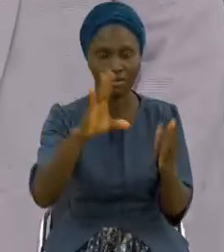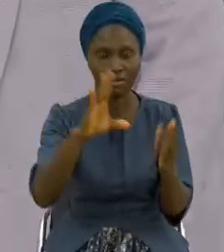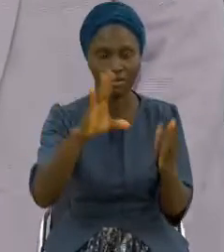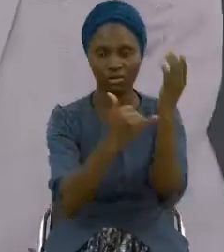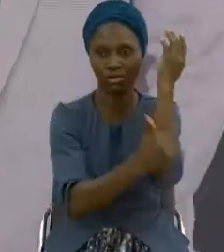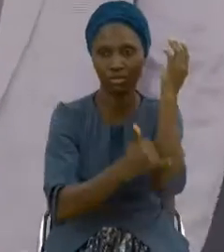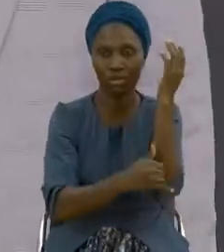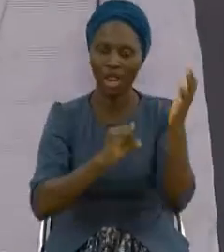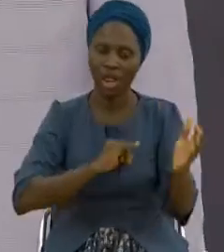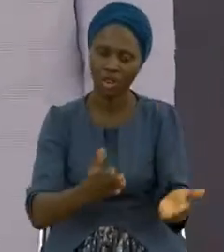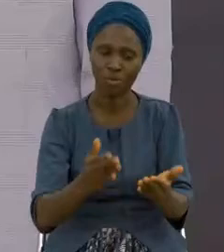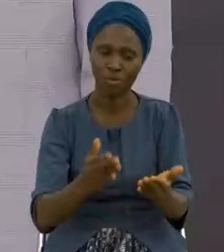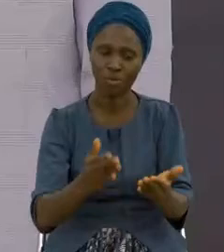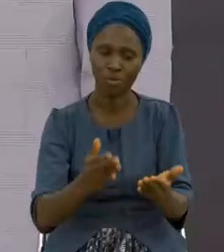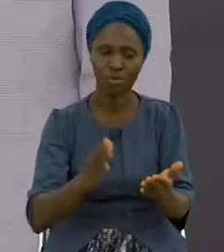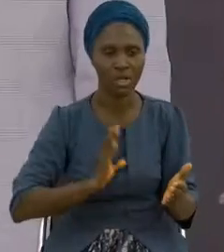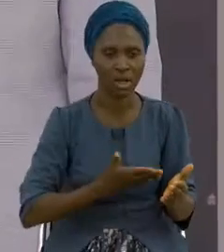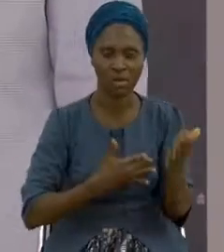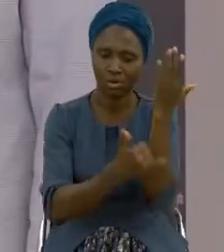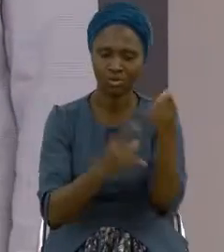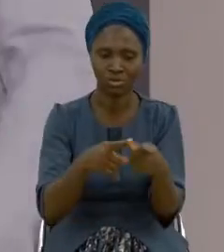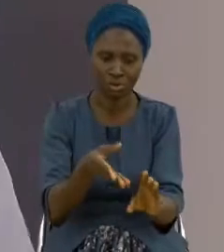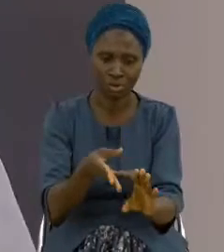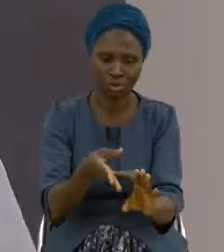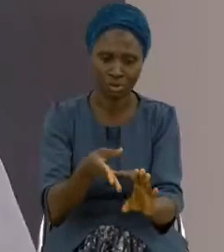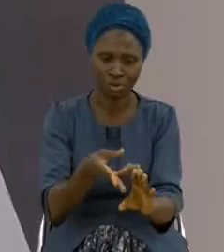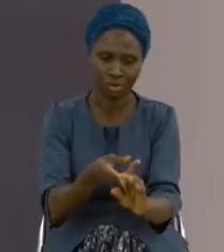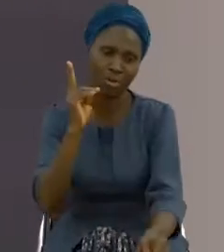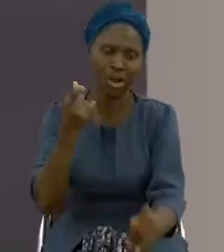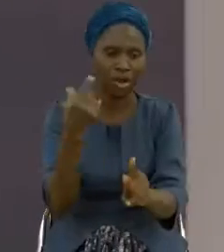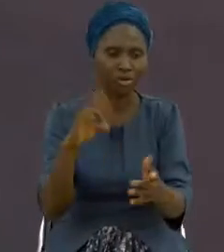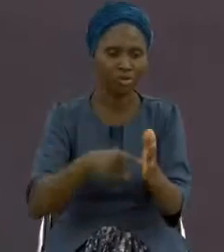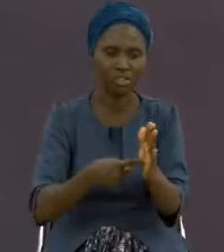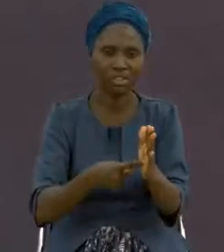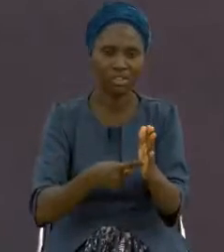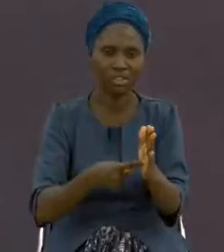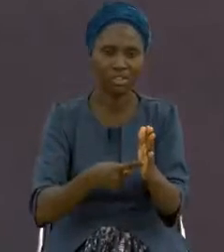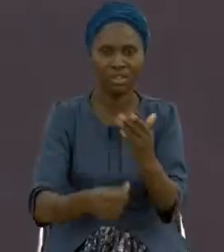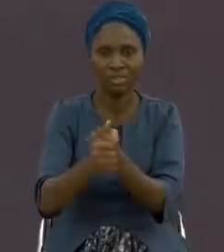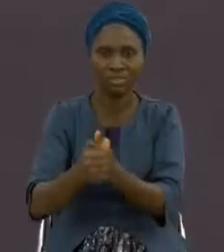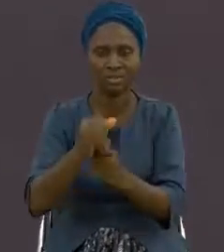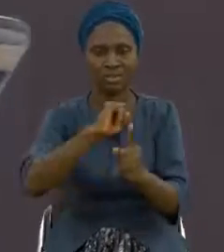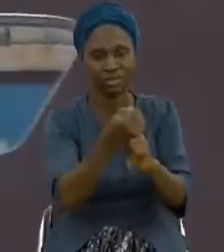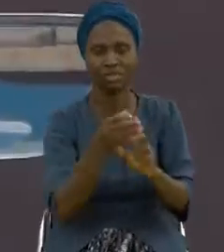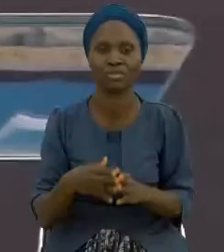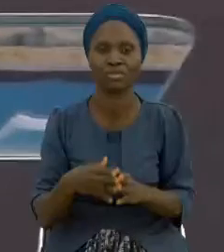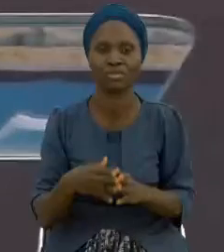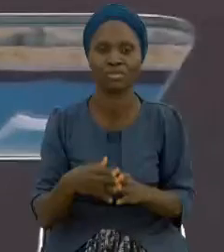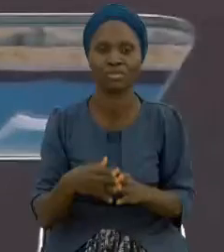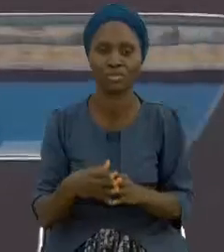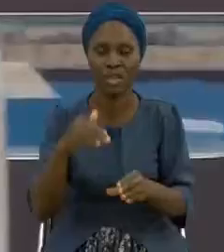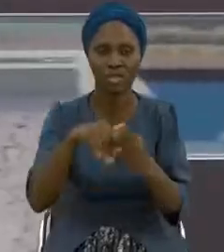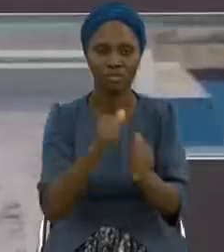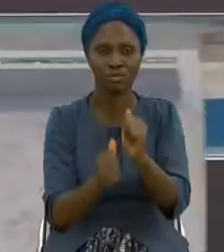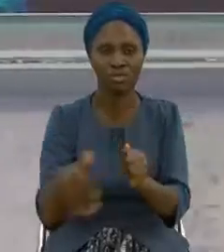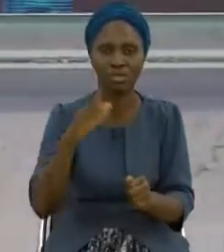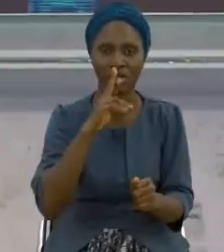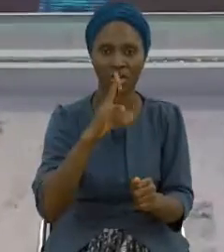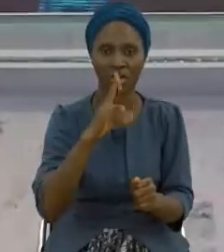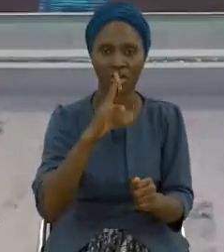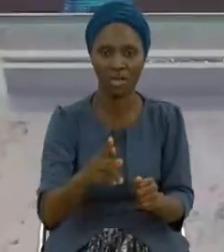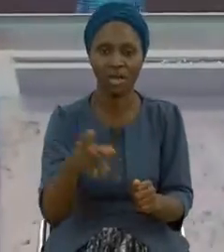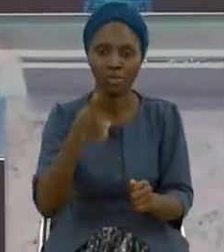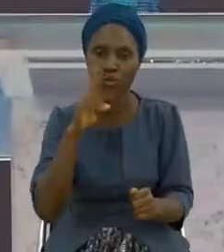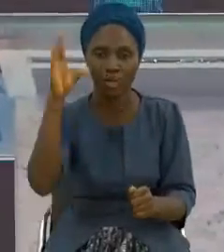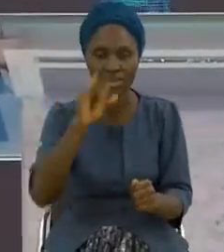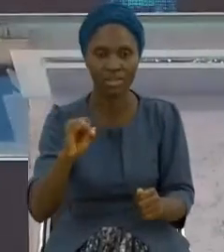this terrible situation in which they are. You're seeking great things for other people, but